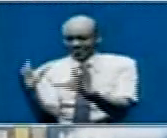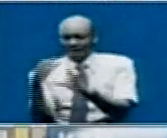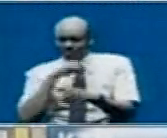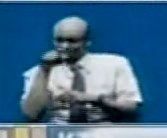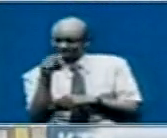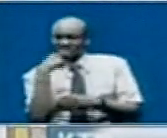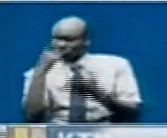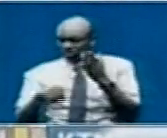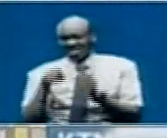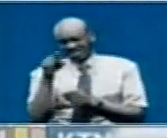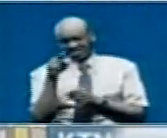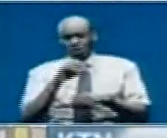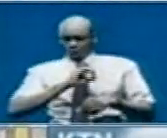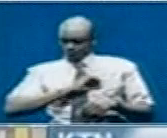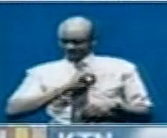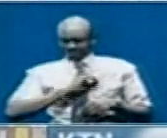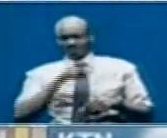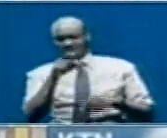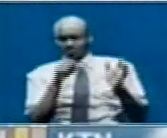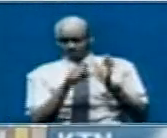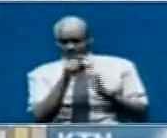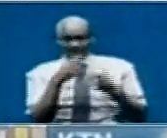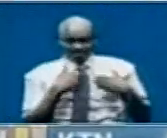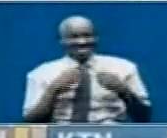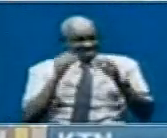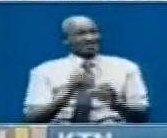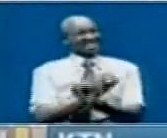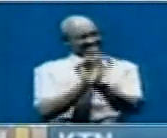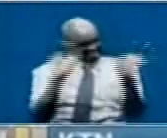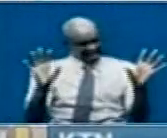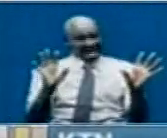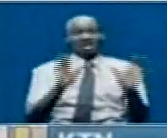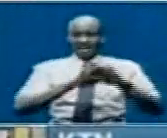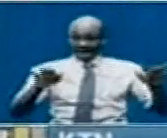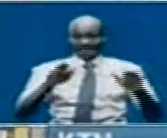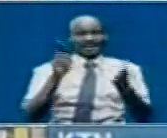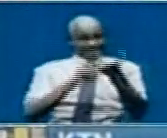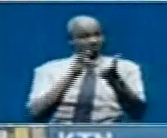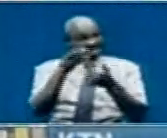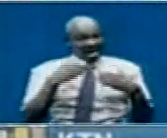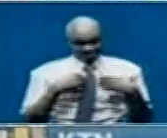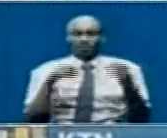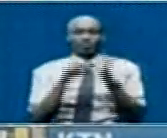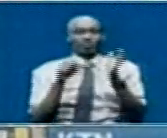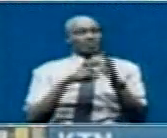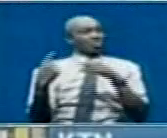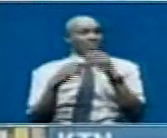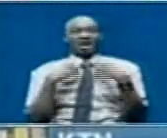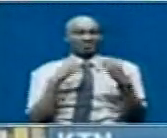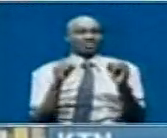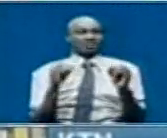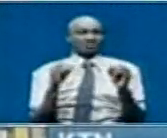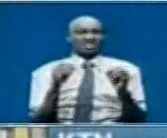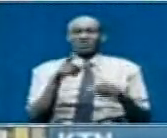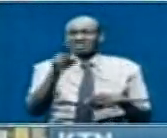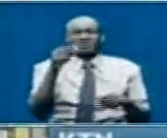to say ownership disputes will never arise where clear land records are kept by the minister in charge. Professional, the scenario whereby you